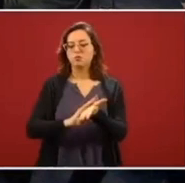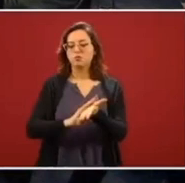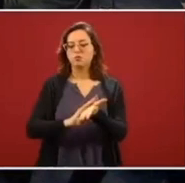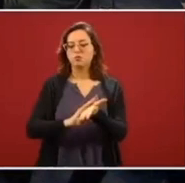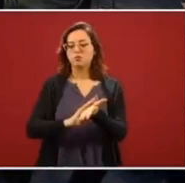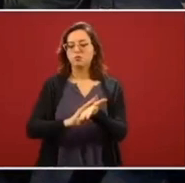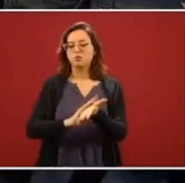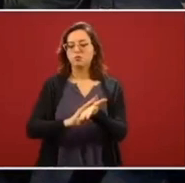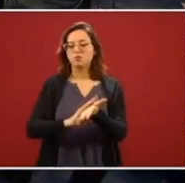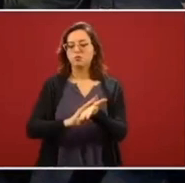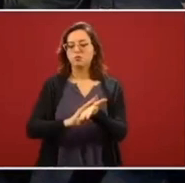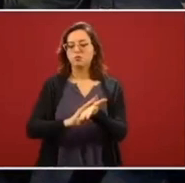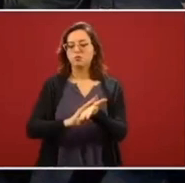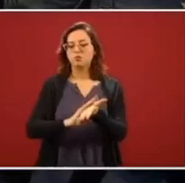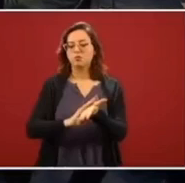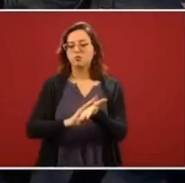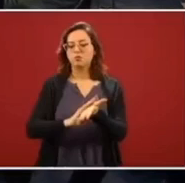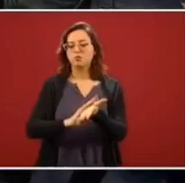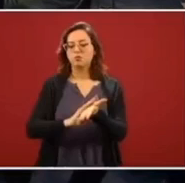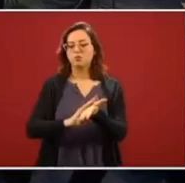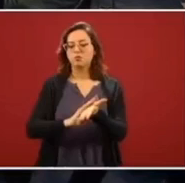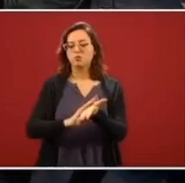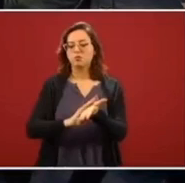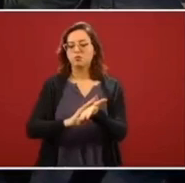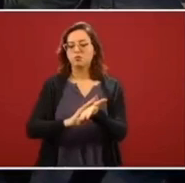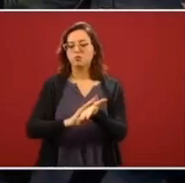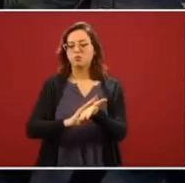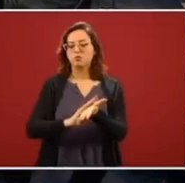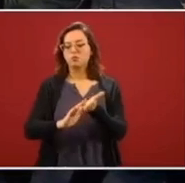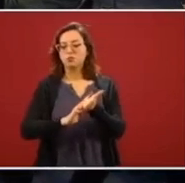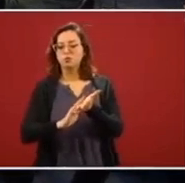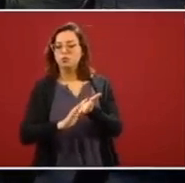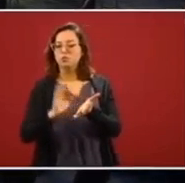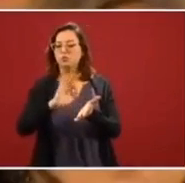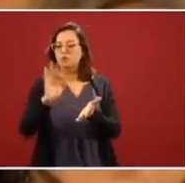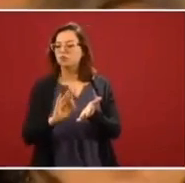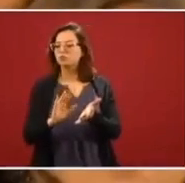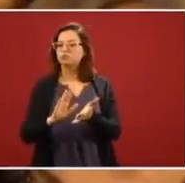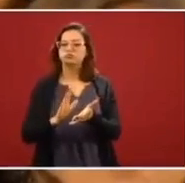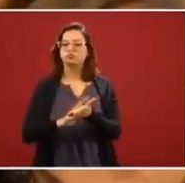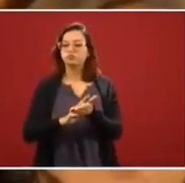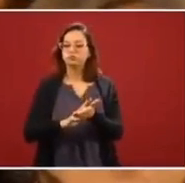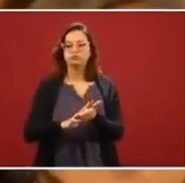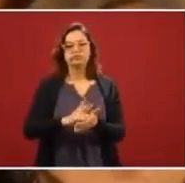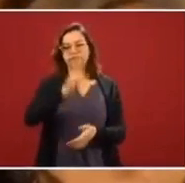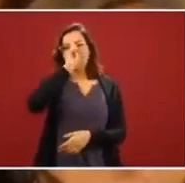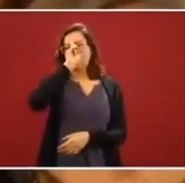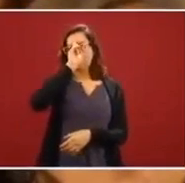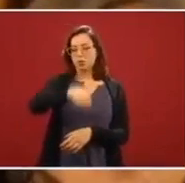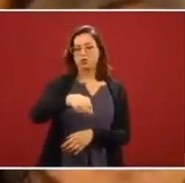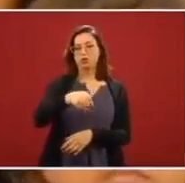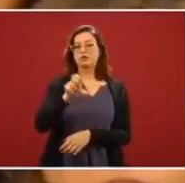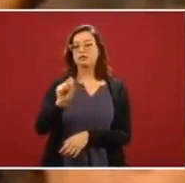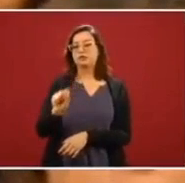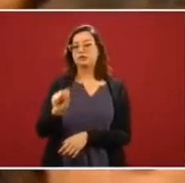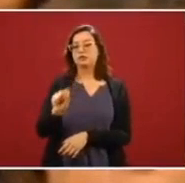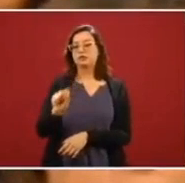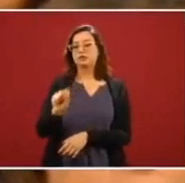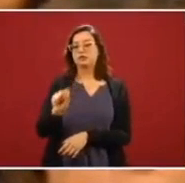fiscal, I don't know, taxes or whatever. Sabemos que Función Pública